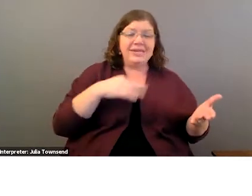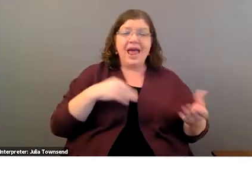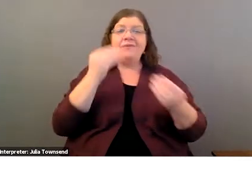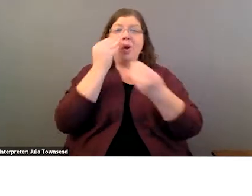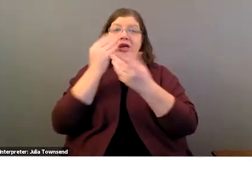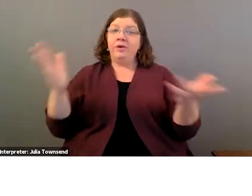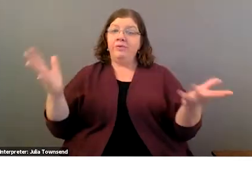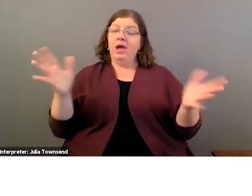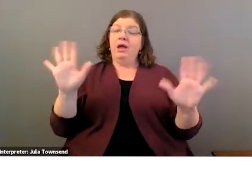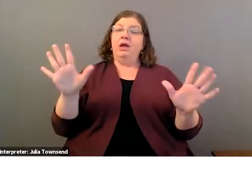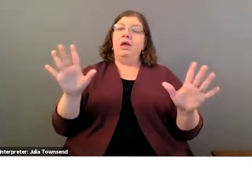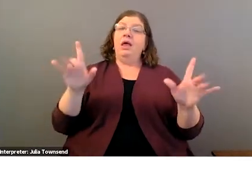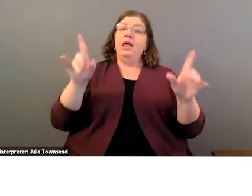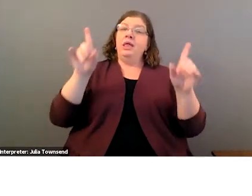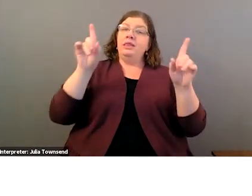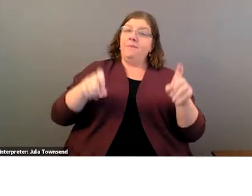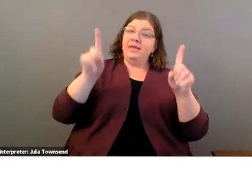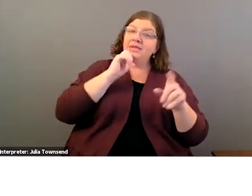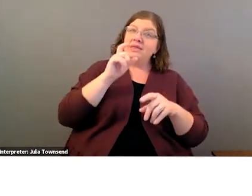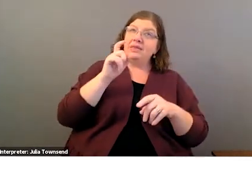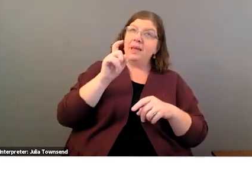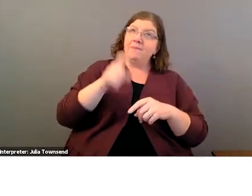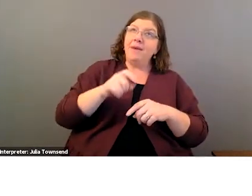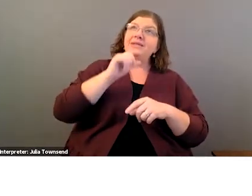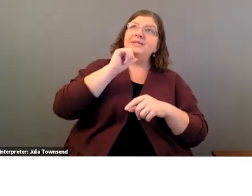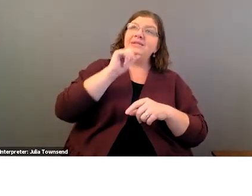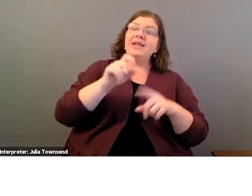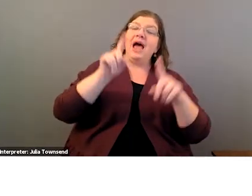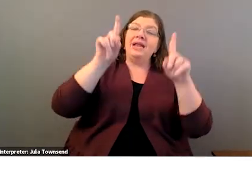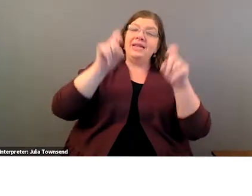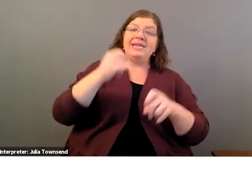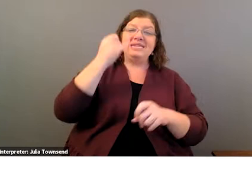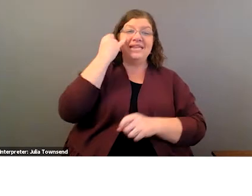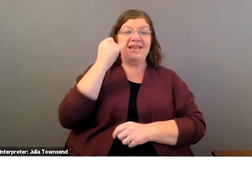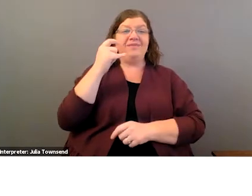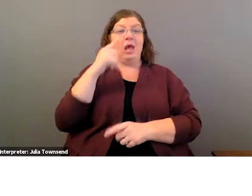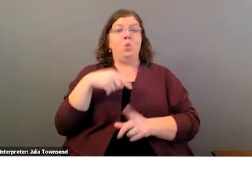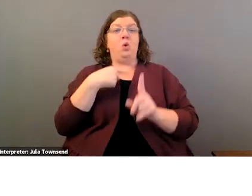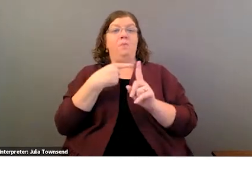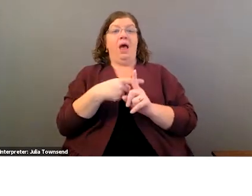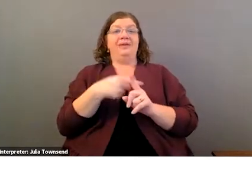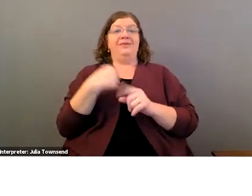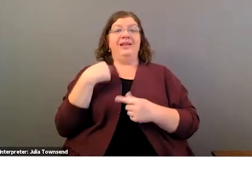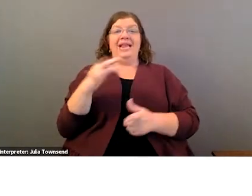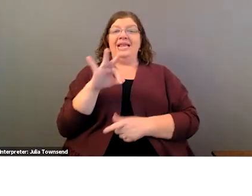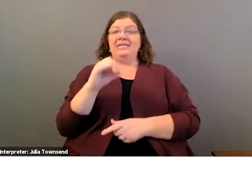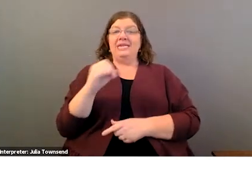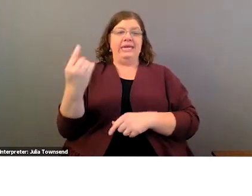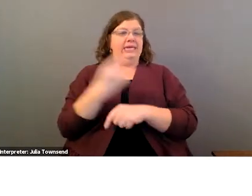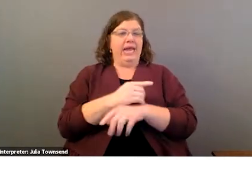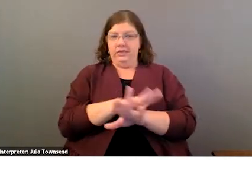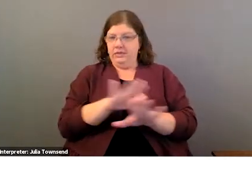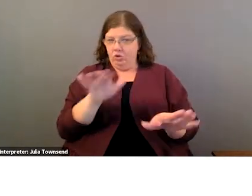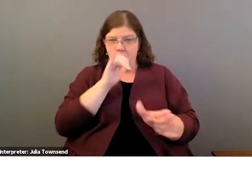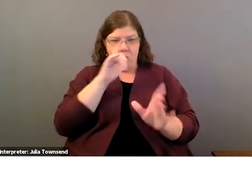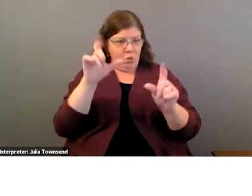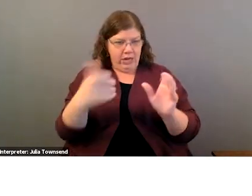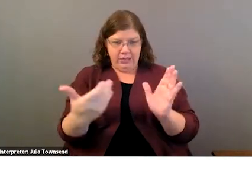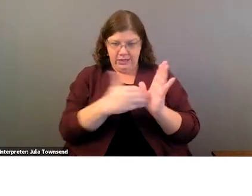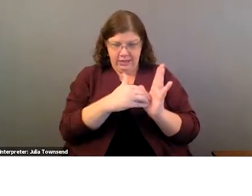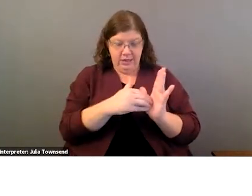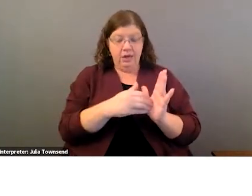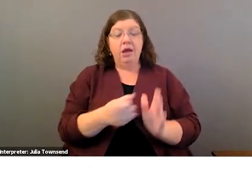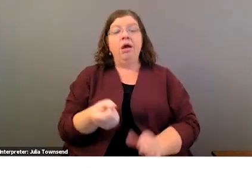must not test if they have been COVID positive within the last 90 days. However, if someone